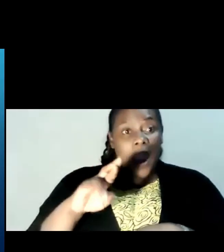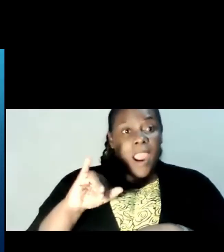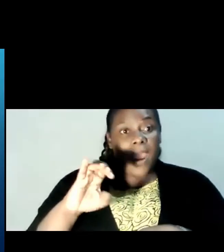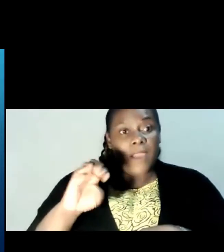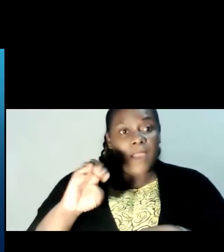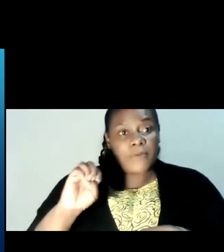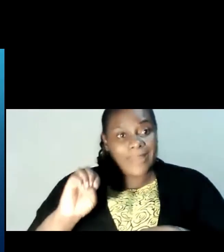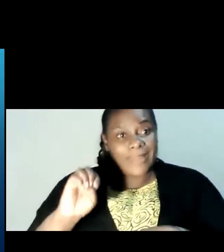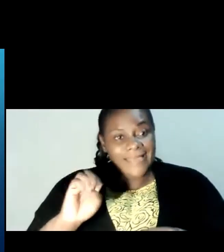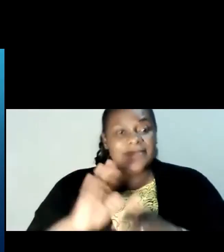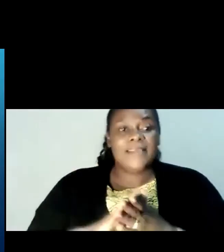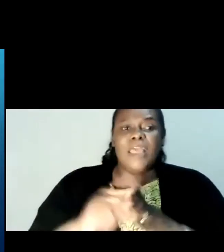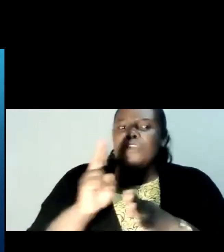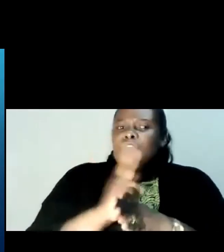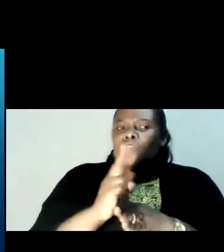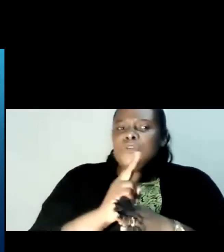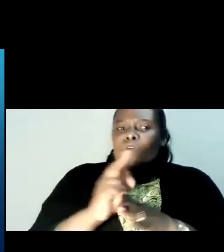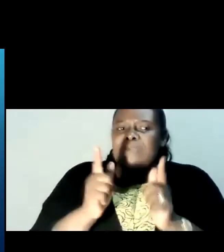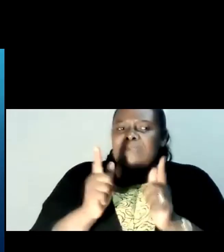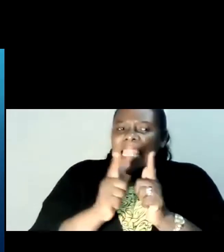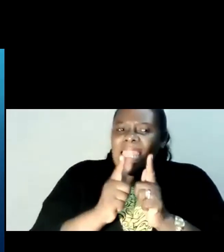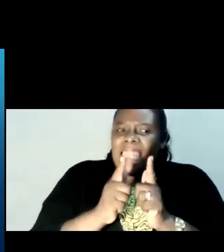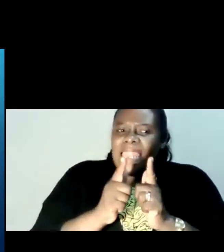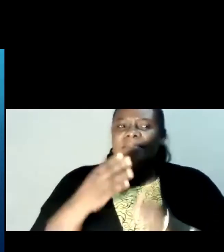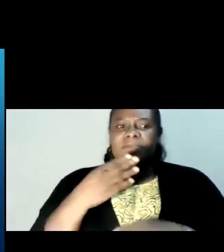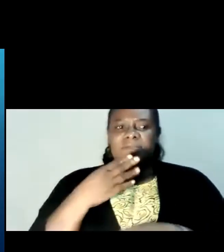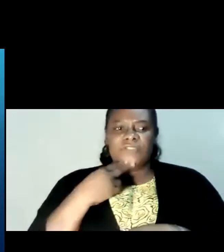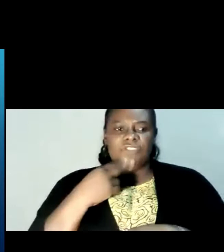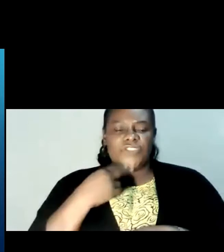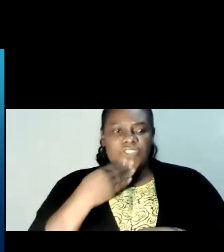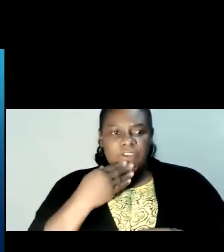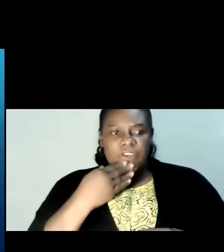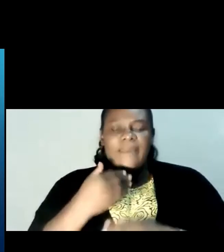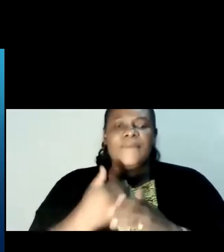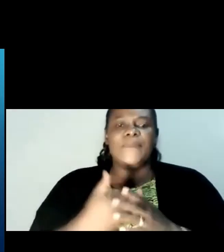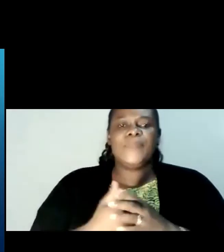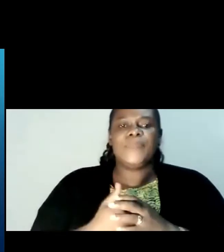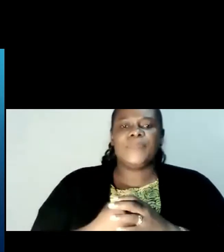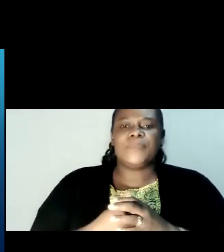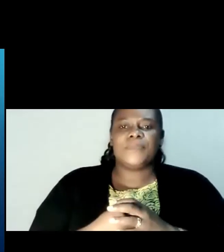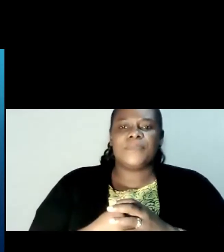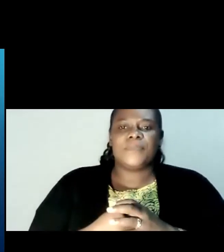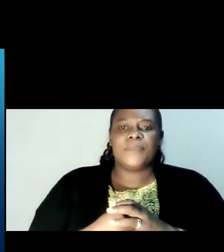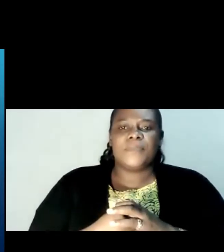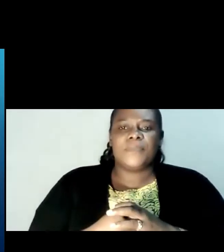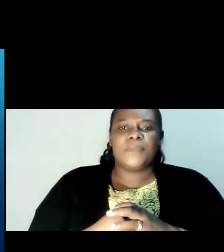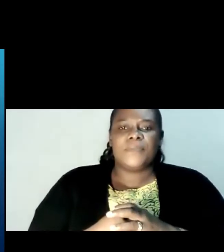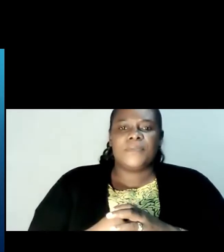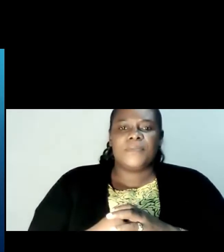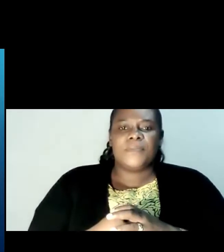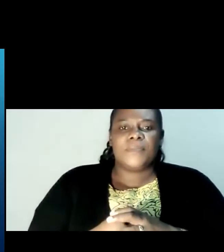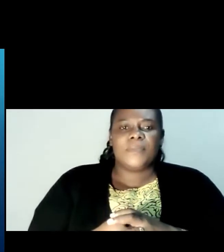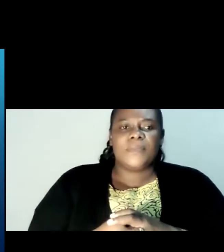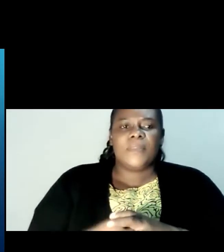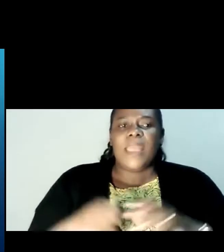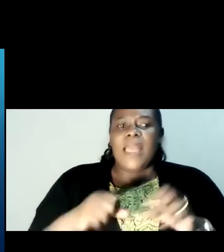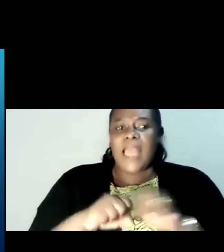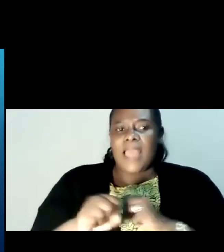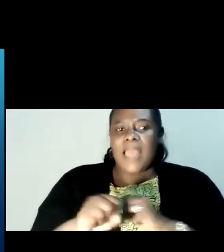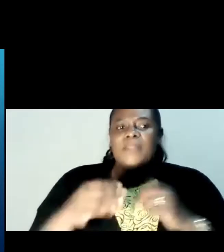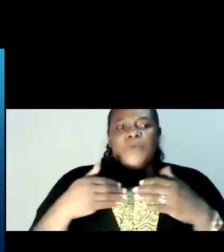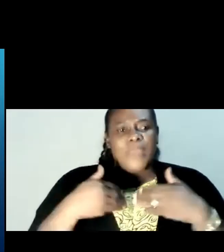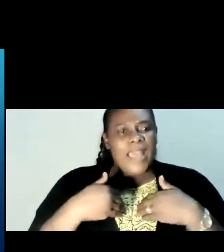of sugar that you have on your plate also. And sugar tends to come in our meals through what we